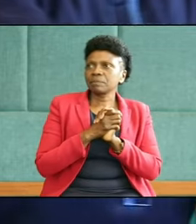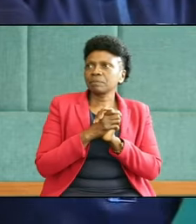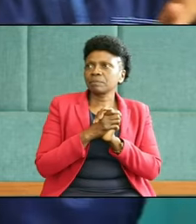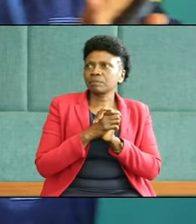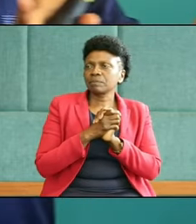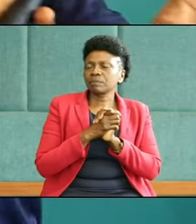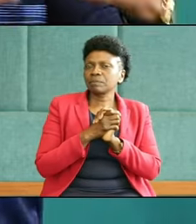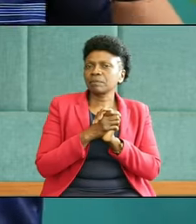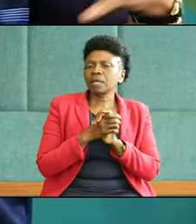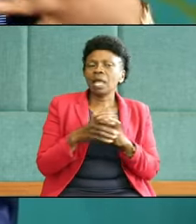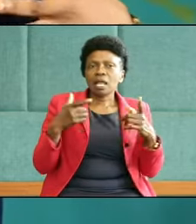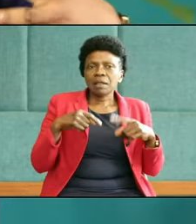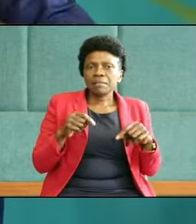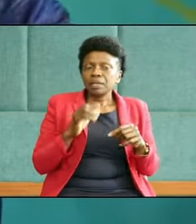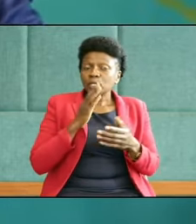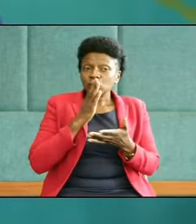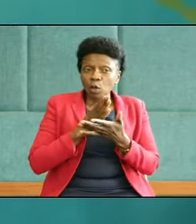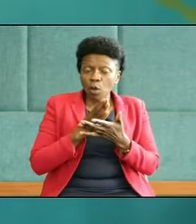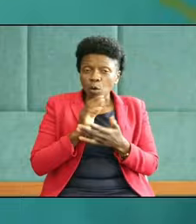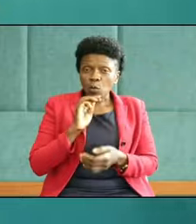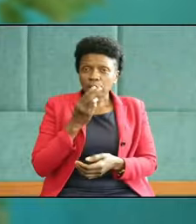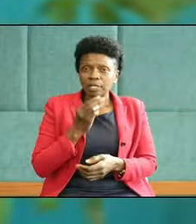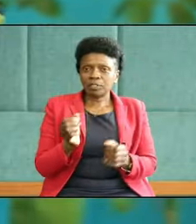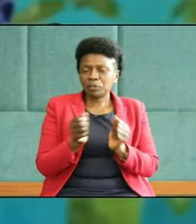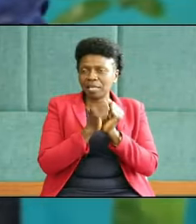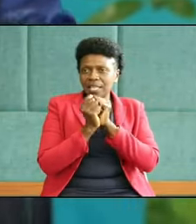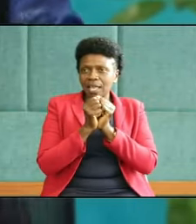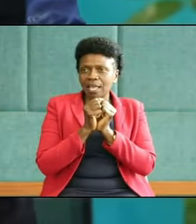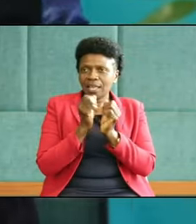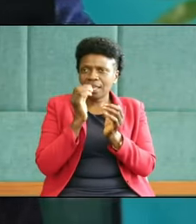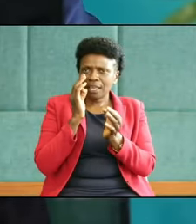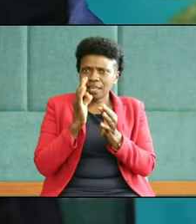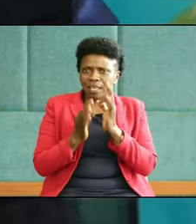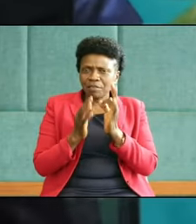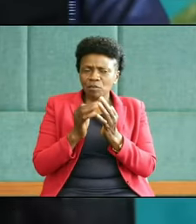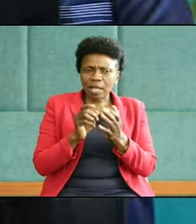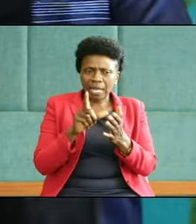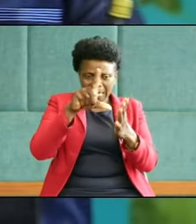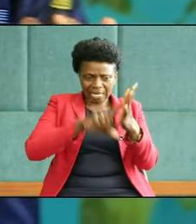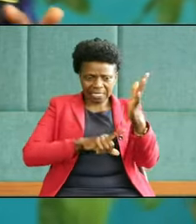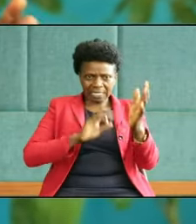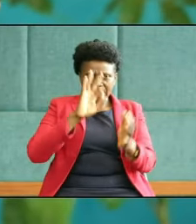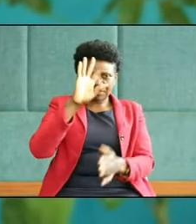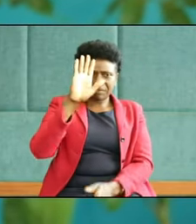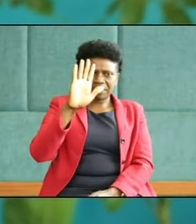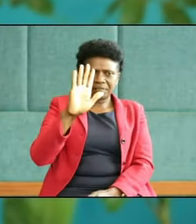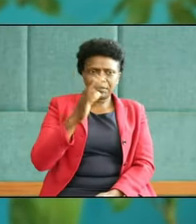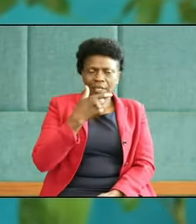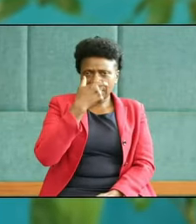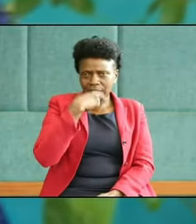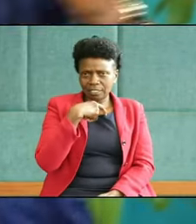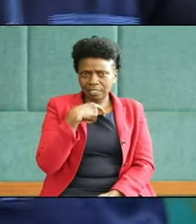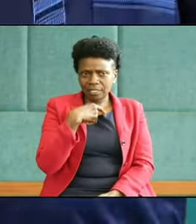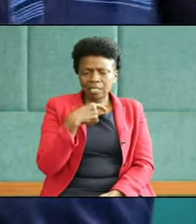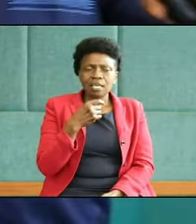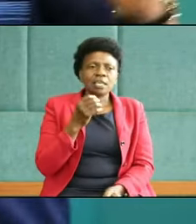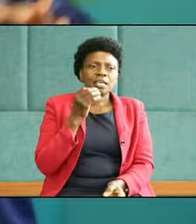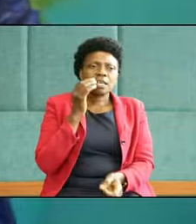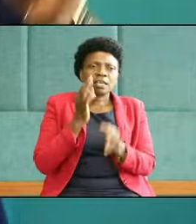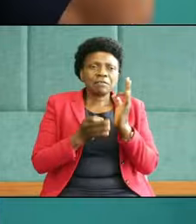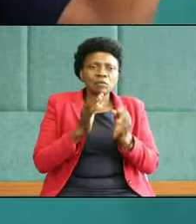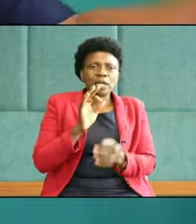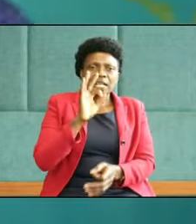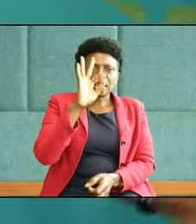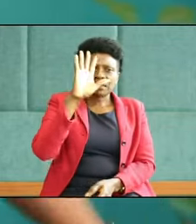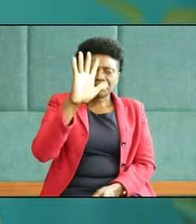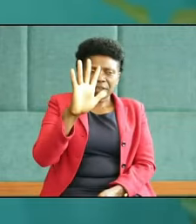Let me be sure we are together. If you are less than 35, if you are 35, if